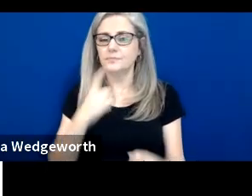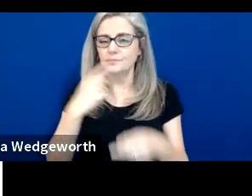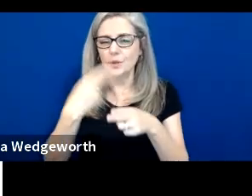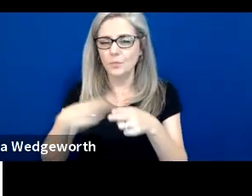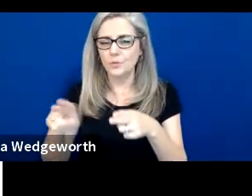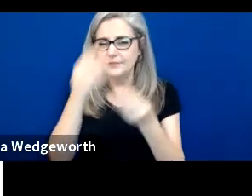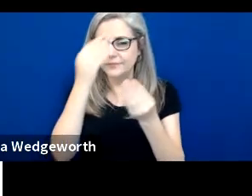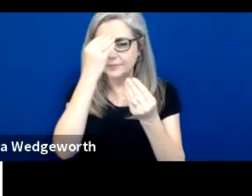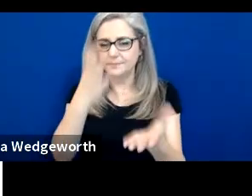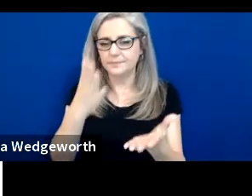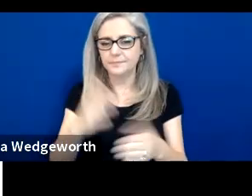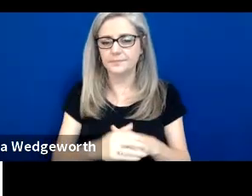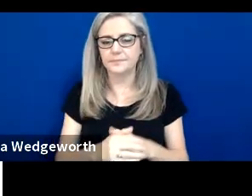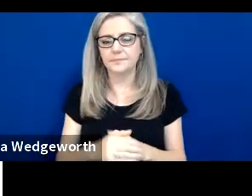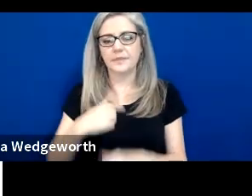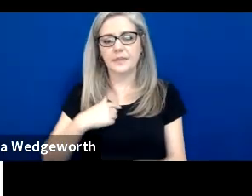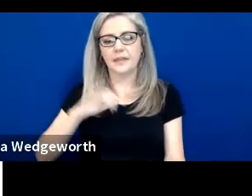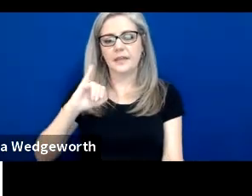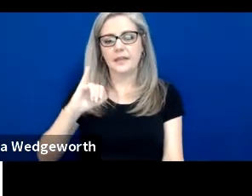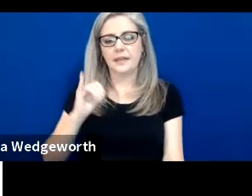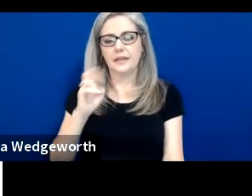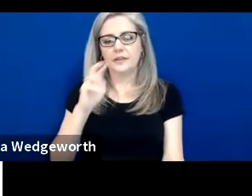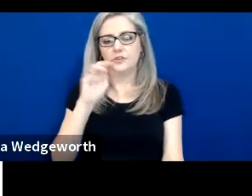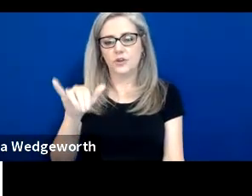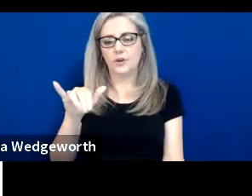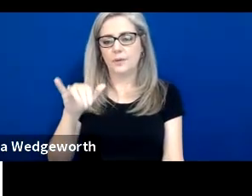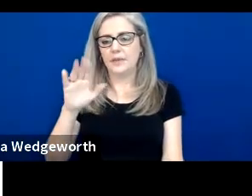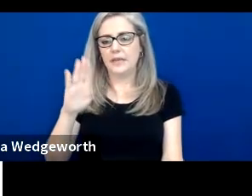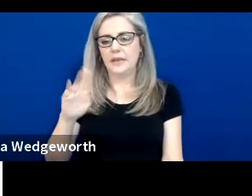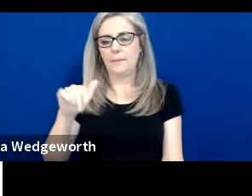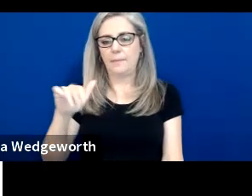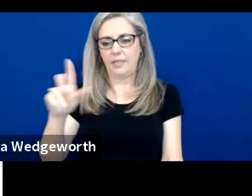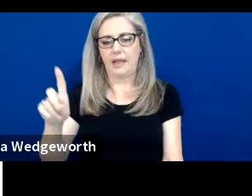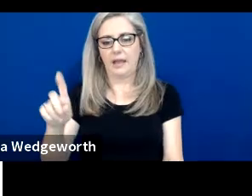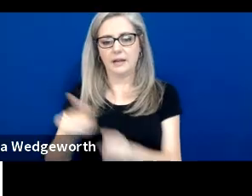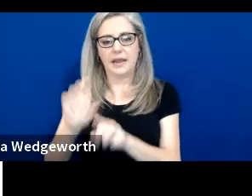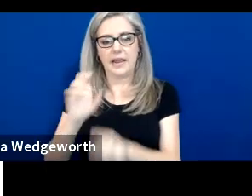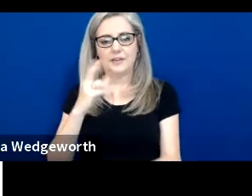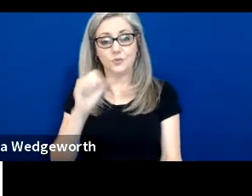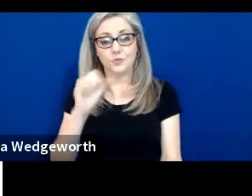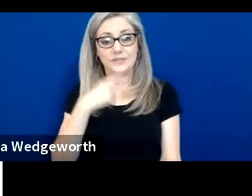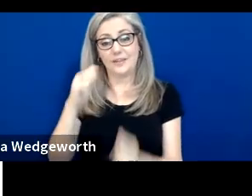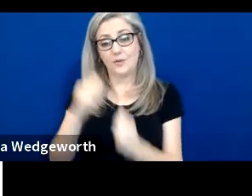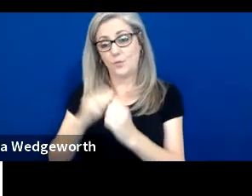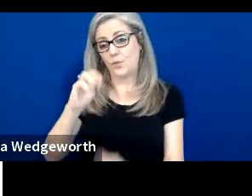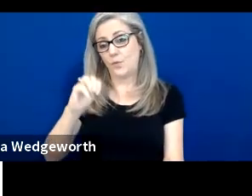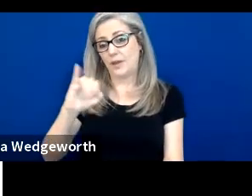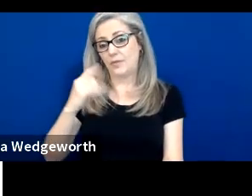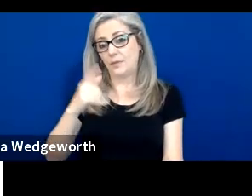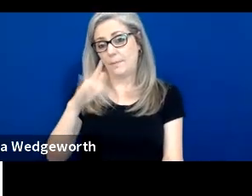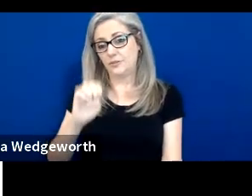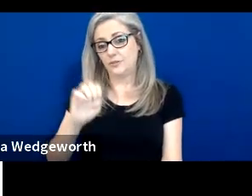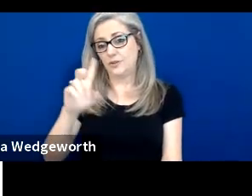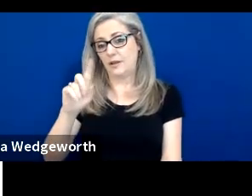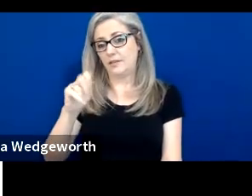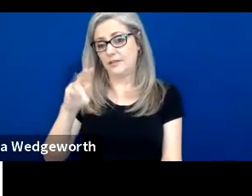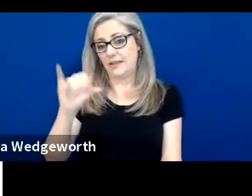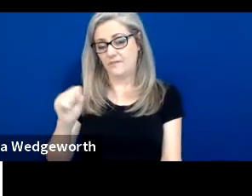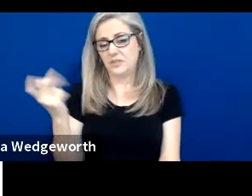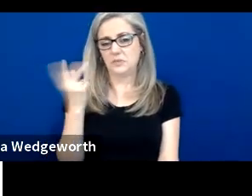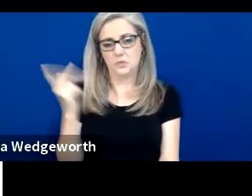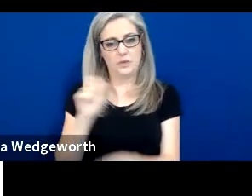note. I'm Jeremy Bladd, joined, as Chris said, by Michelle Davis, who have been working on this